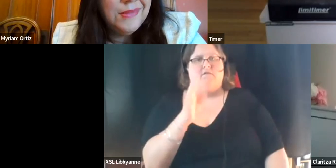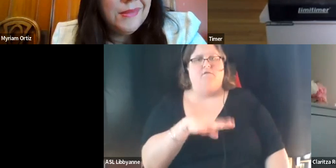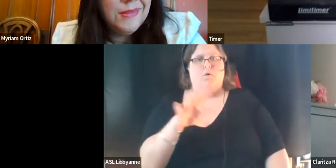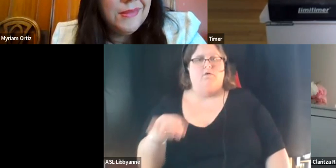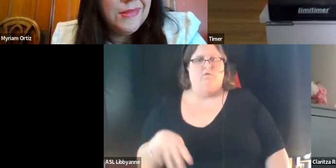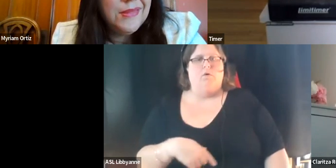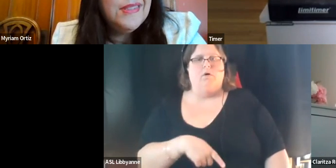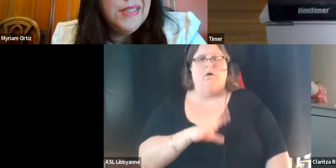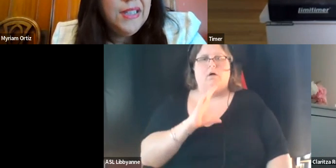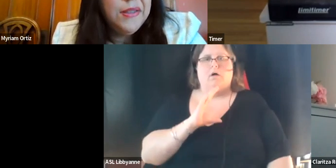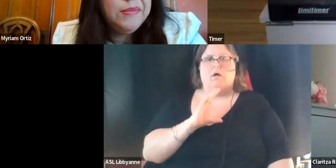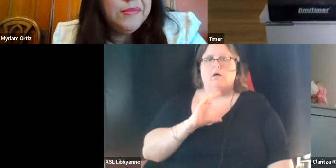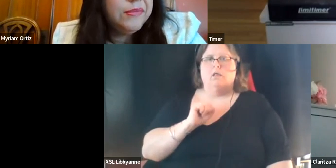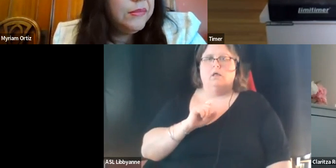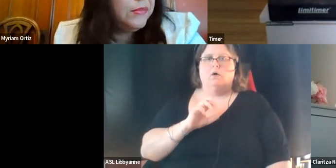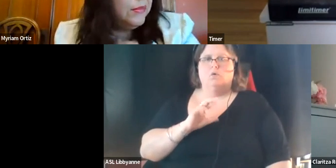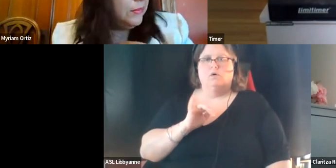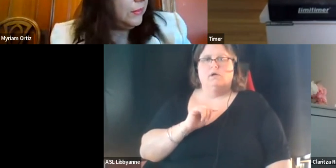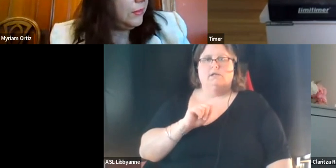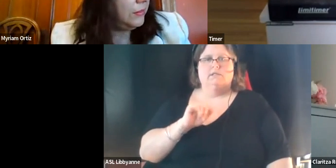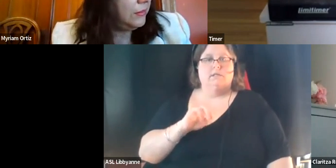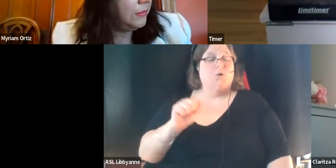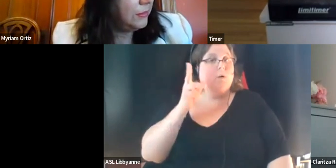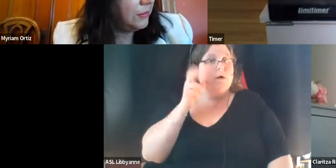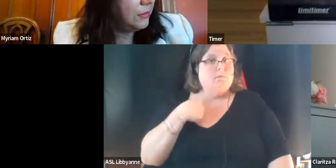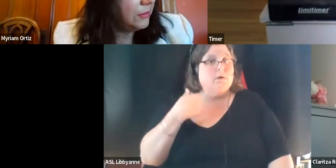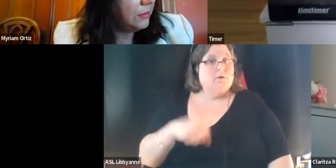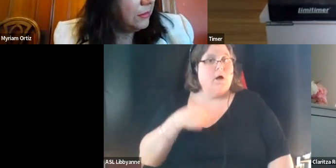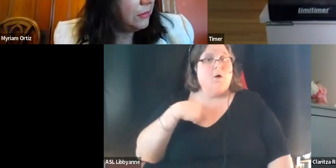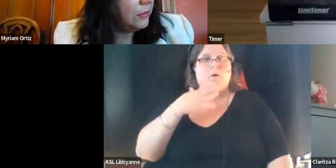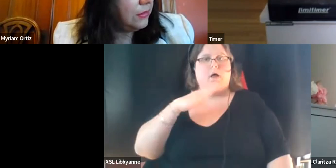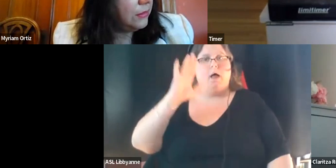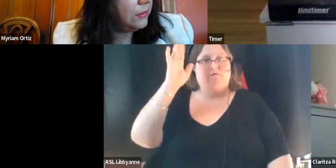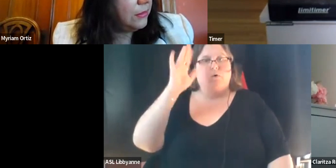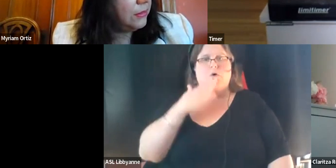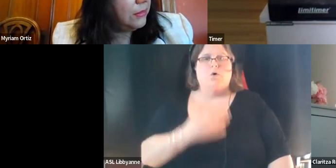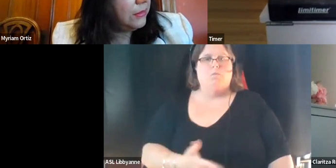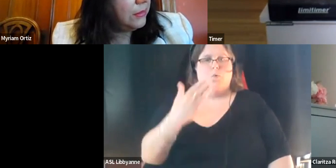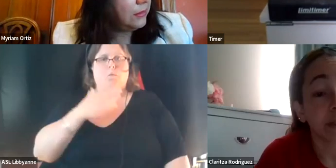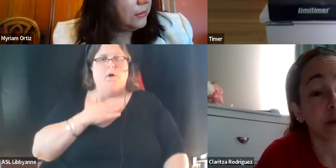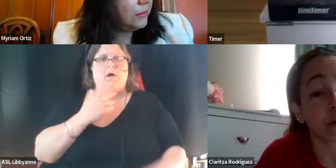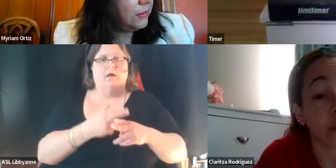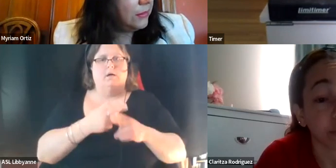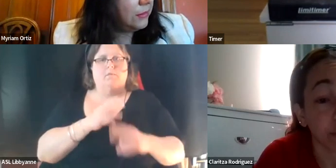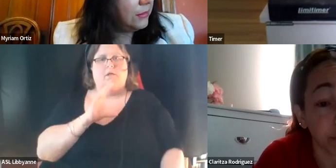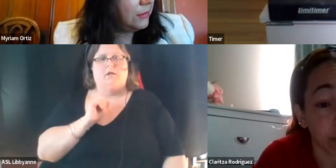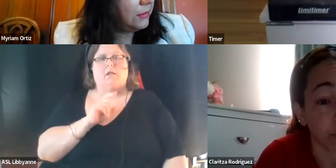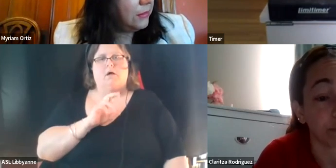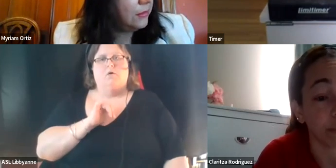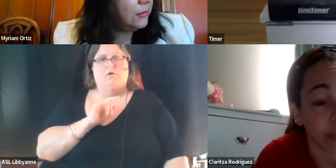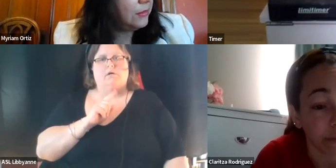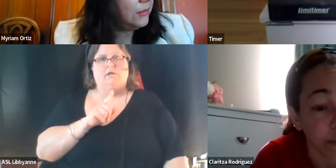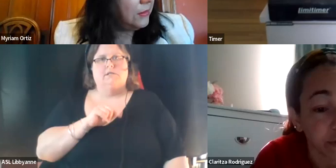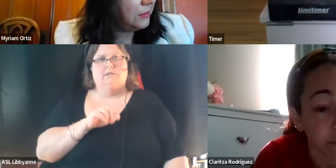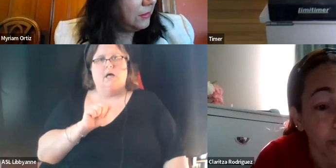¿Me escuchan? Sí. Okay, bueno, buenos días. Mi nombre es Clarissa Rodriguez. Tengo 4 niños en la